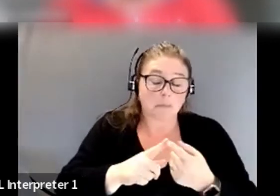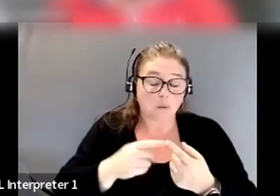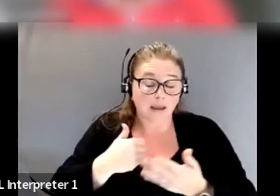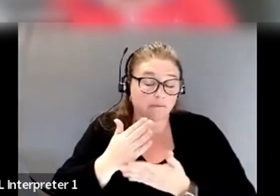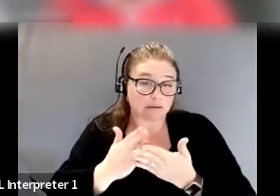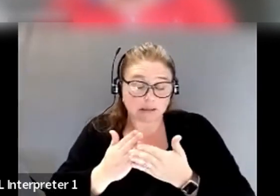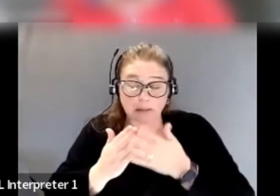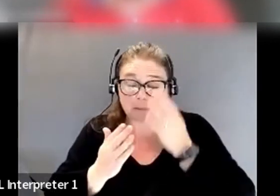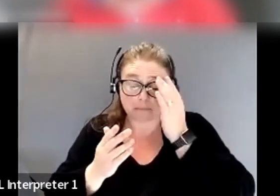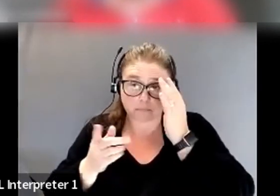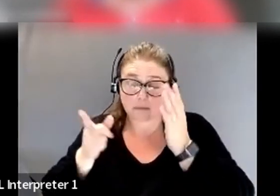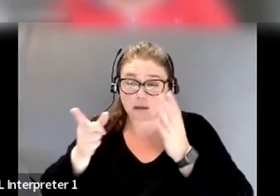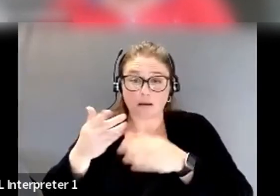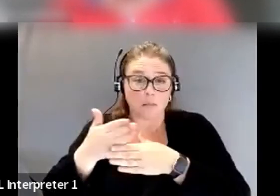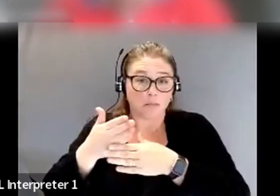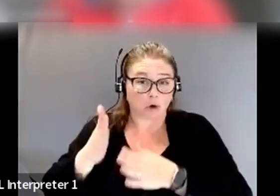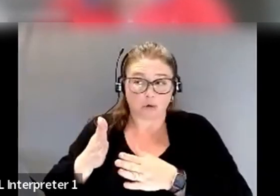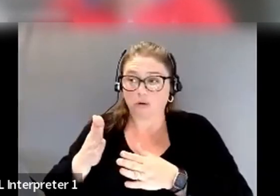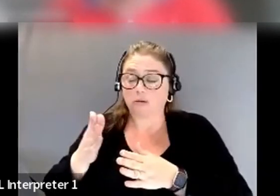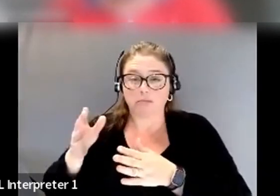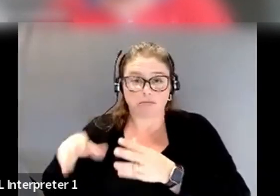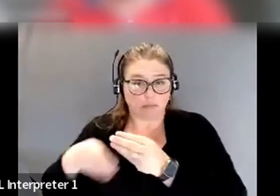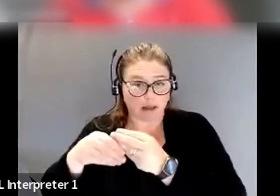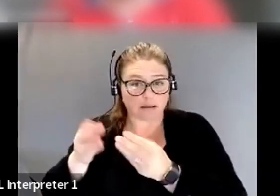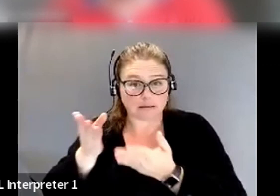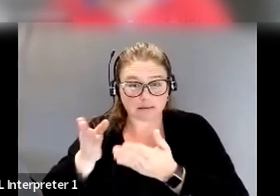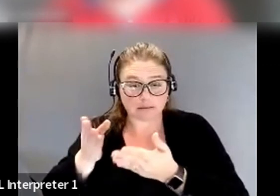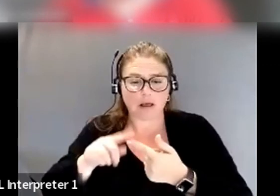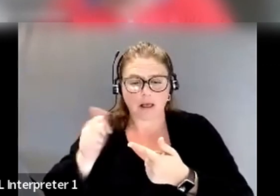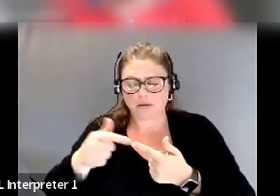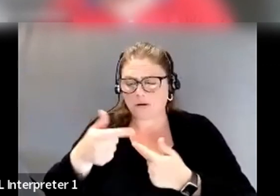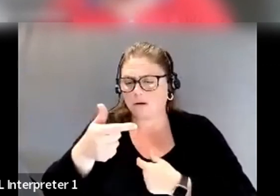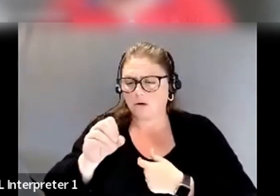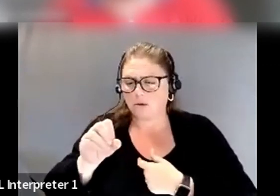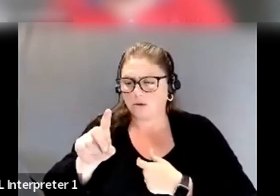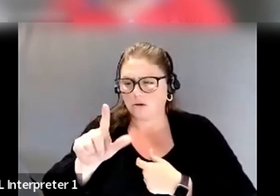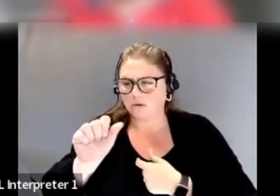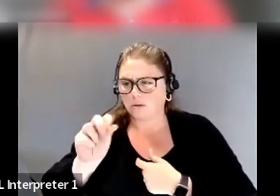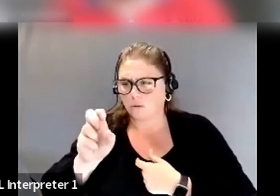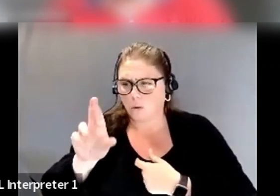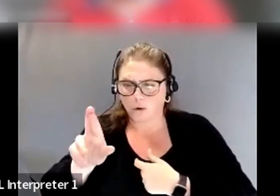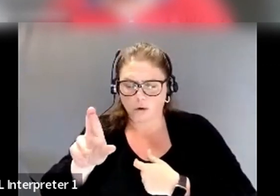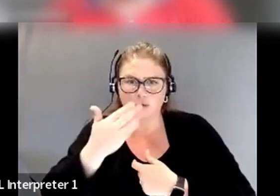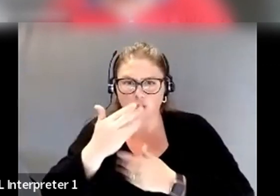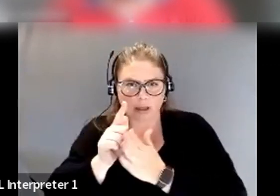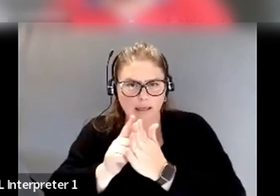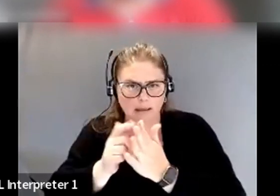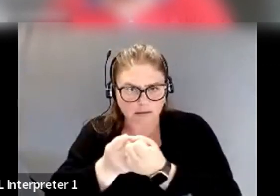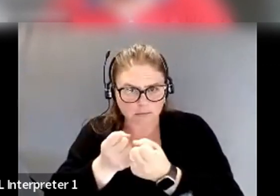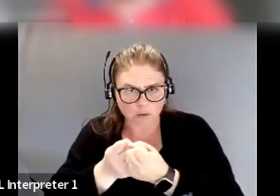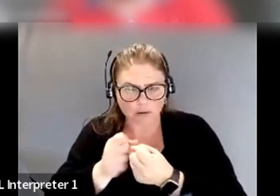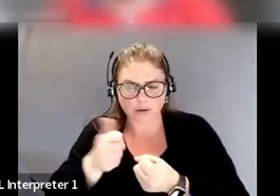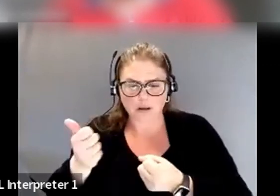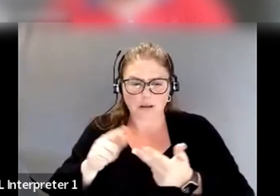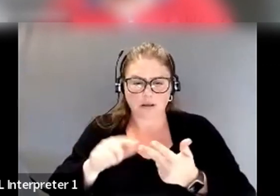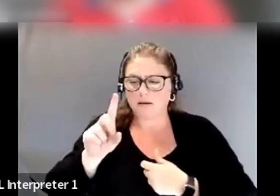So CanSalta is one of our partners. We work with the cool company Good Lawyer. They have legal support. we work with another cool company called Deck